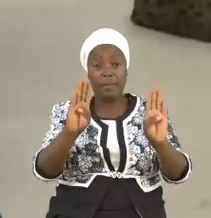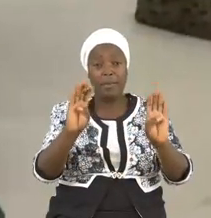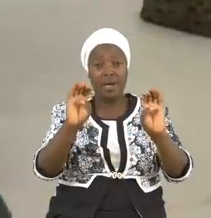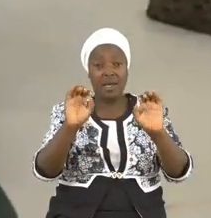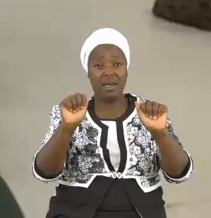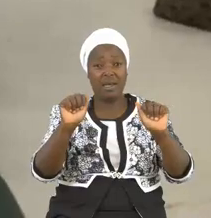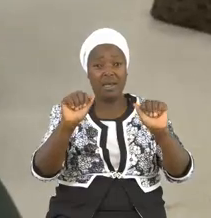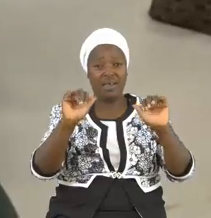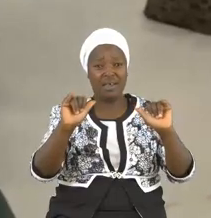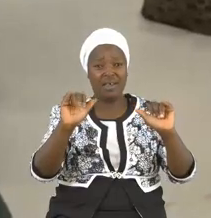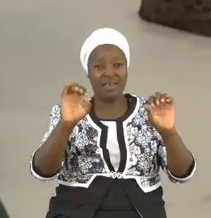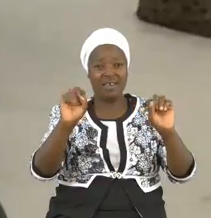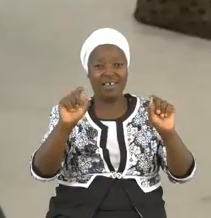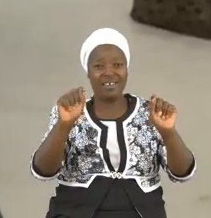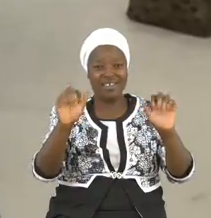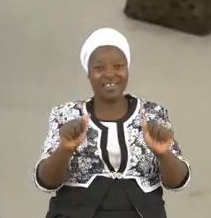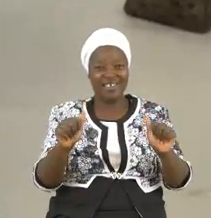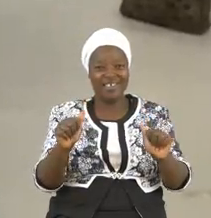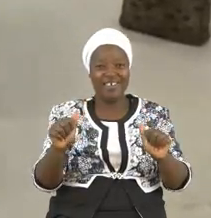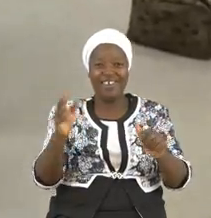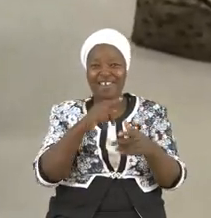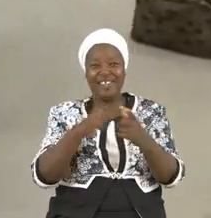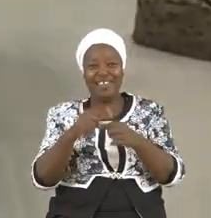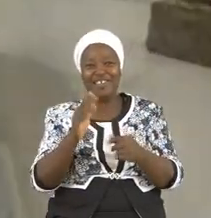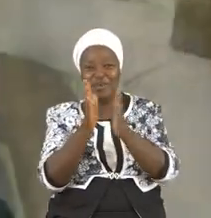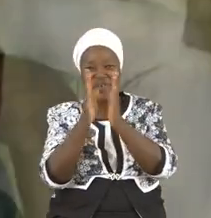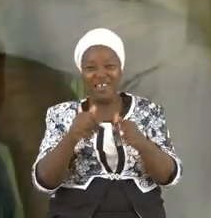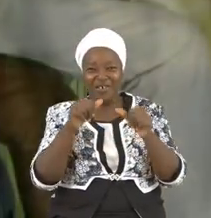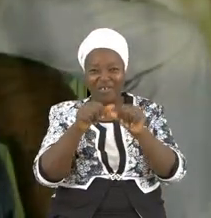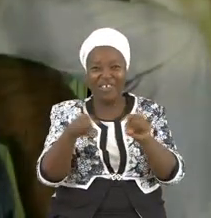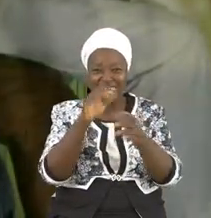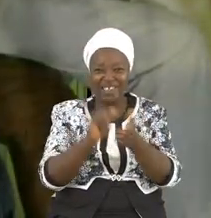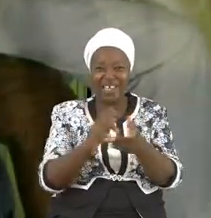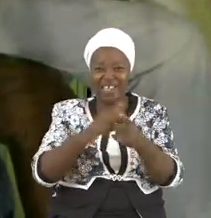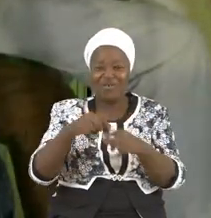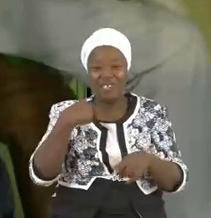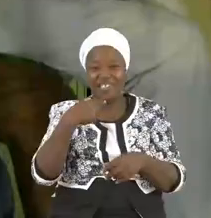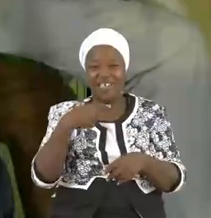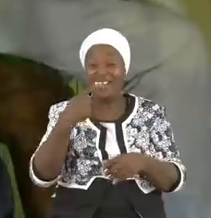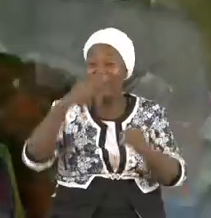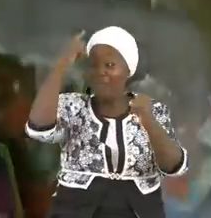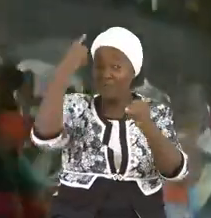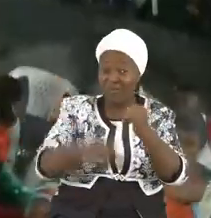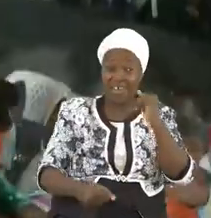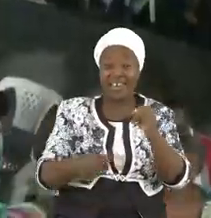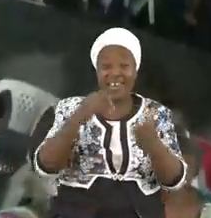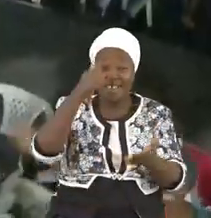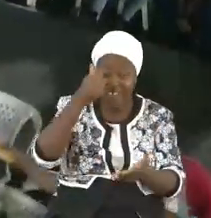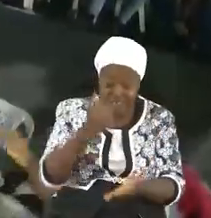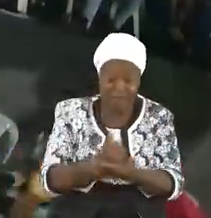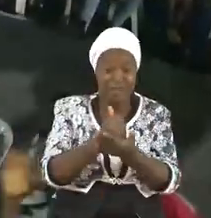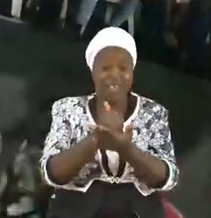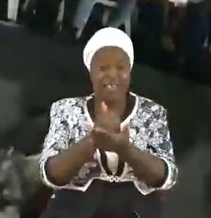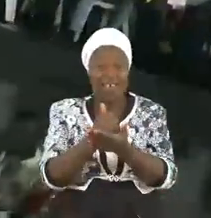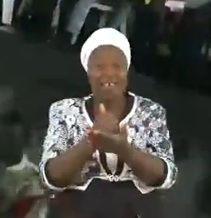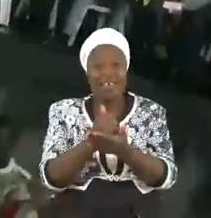The prayer was going on. And we said the final amen. Lo and